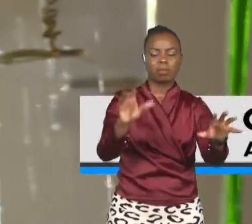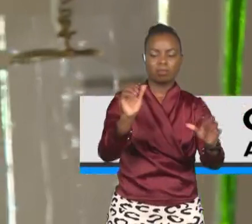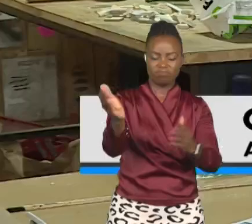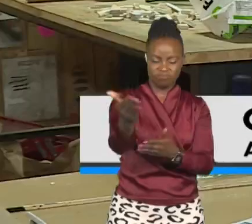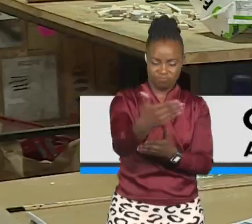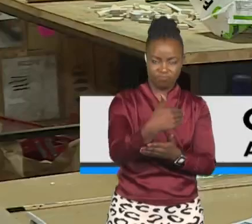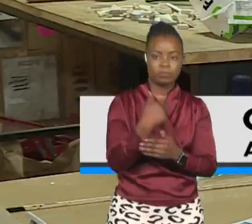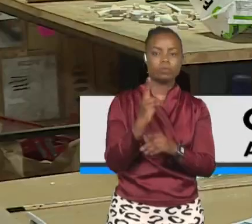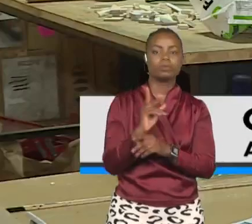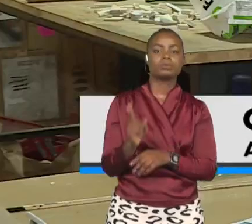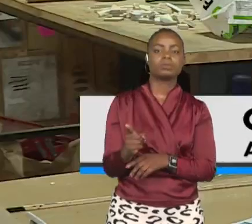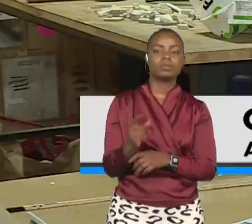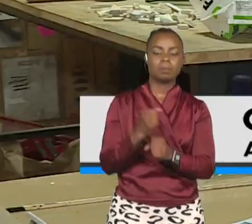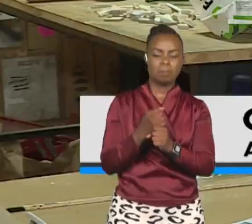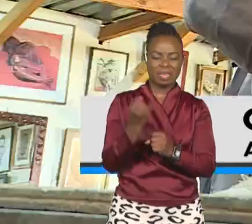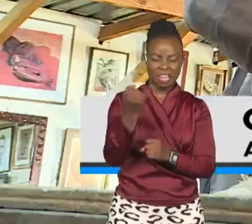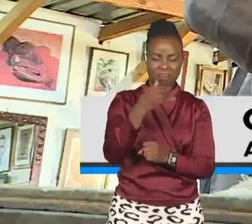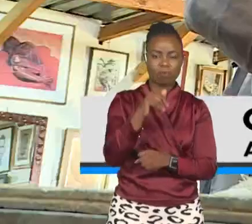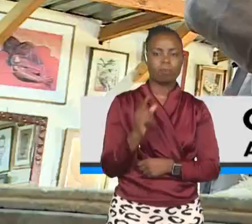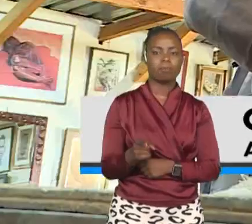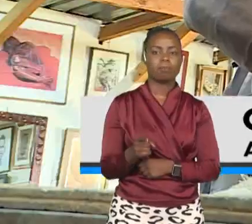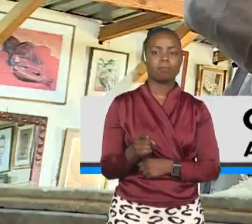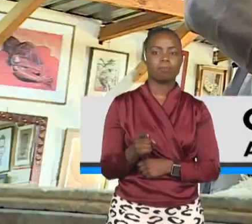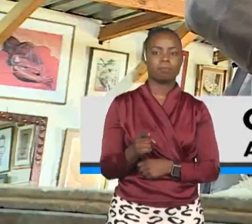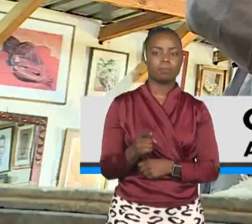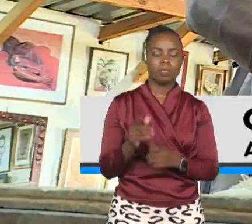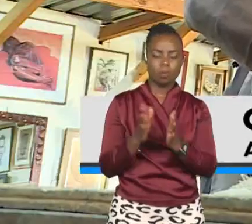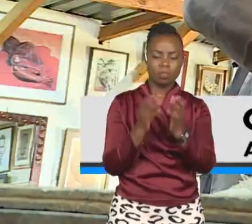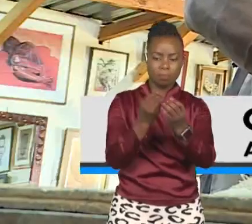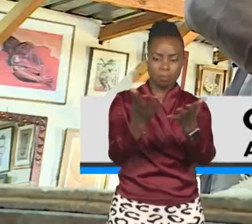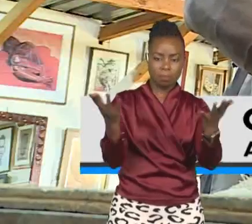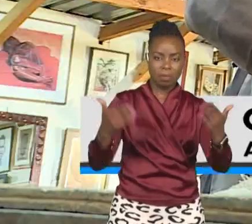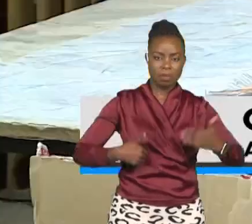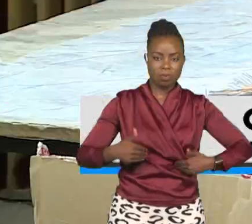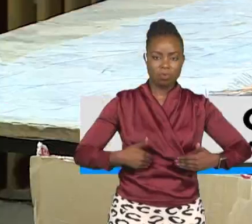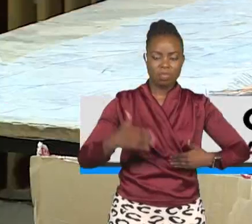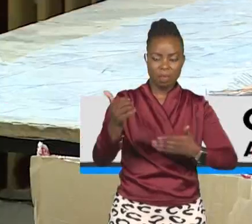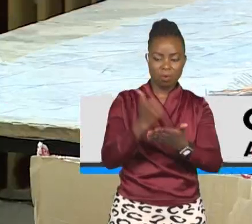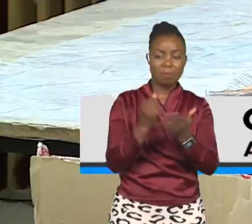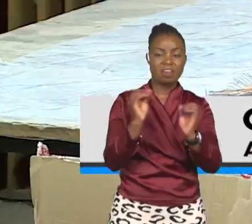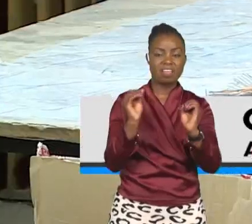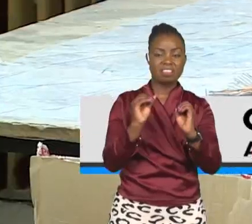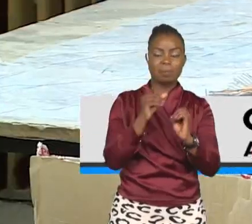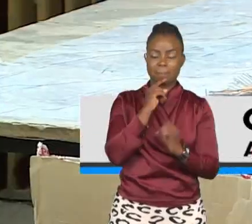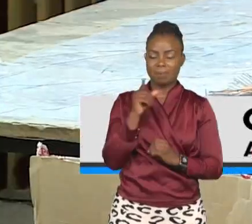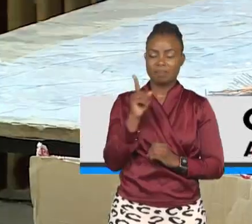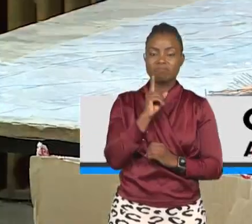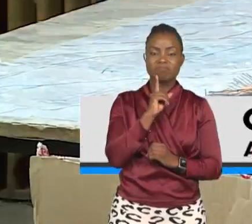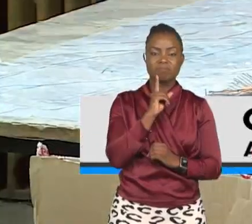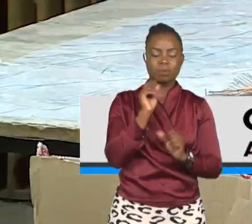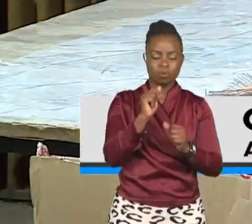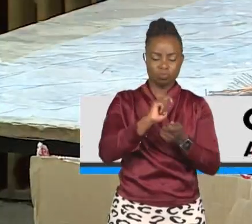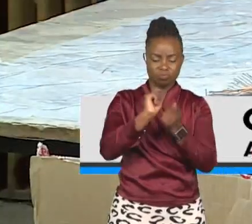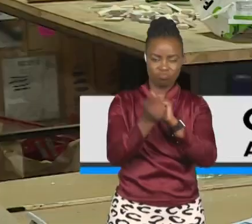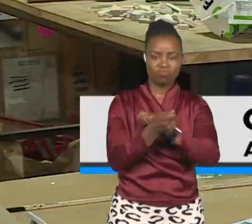make nice art out of it. With many youths still unemployed around the country, Tony says it's possible to turn their